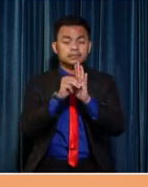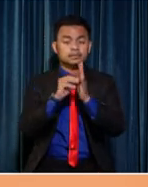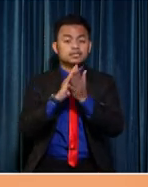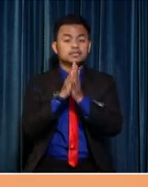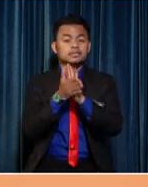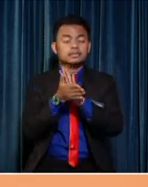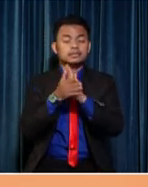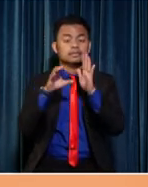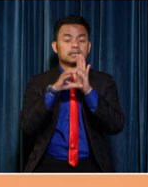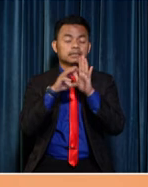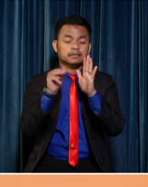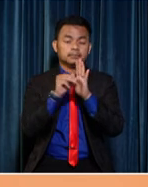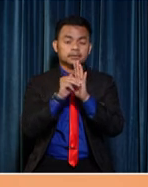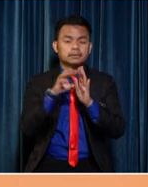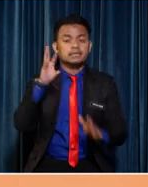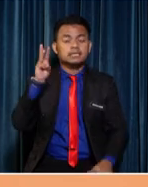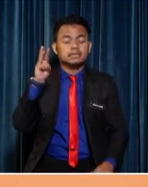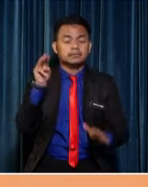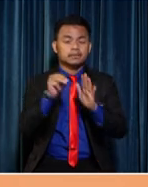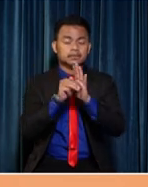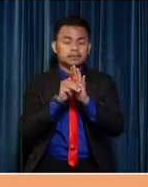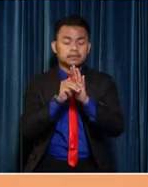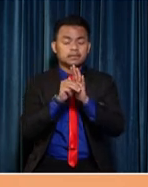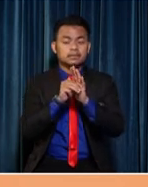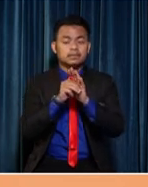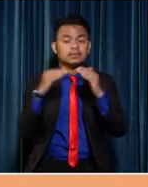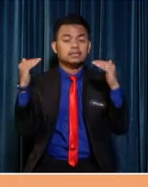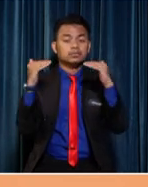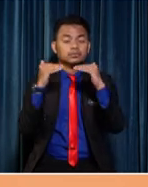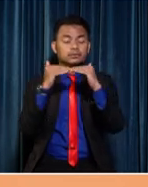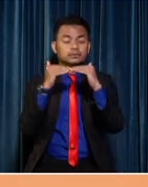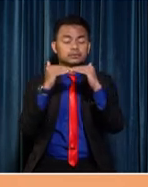centimeter. 6 meters is equal to